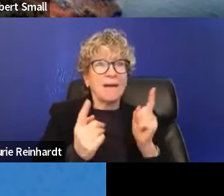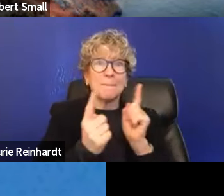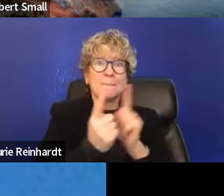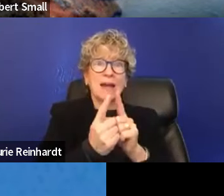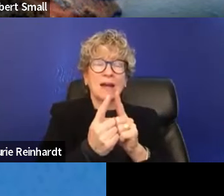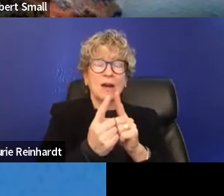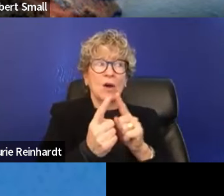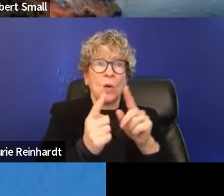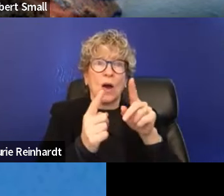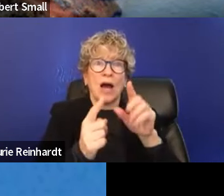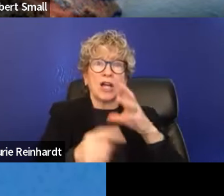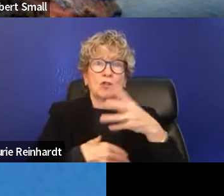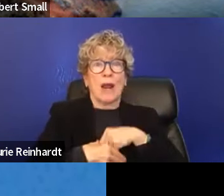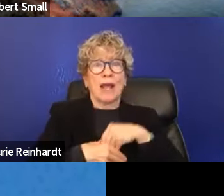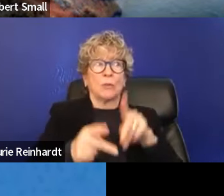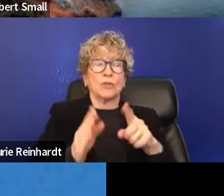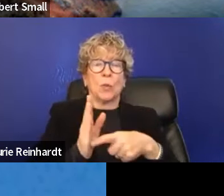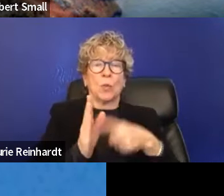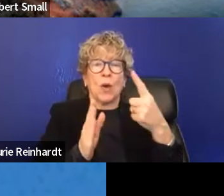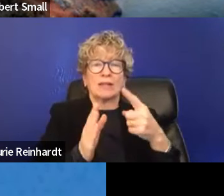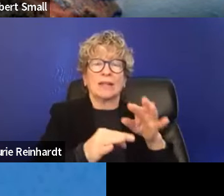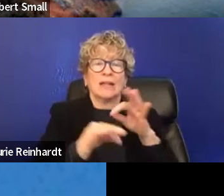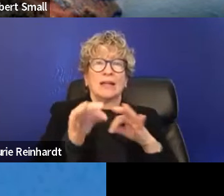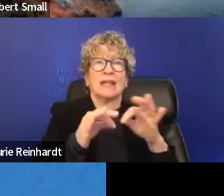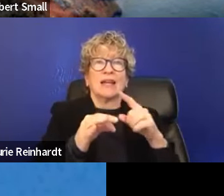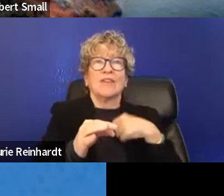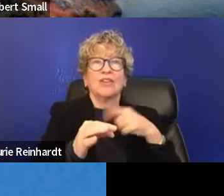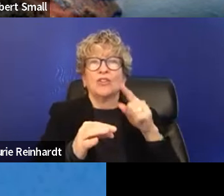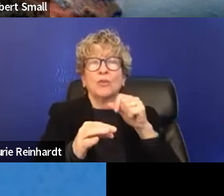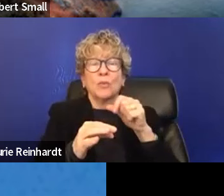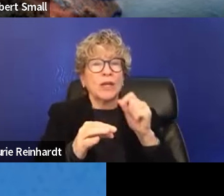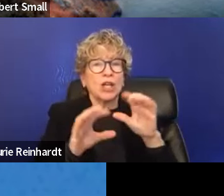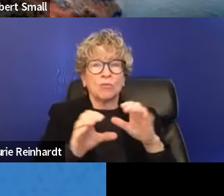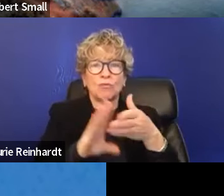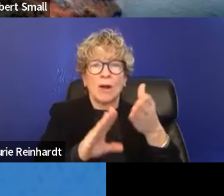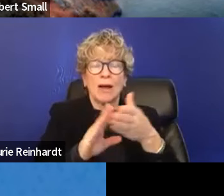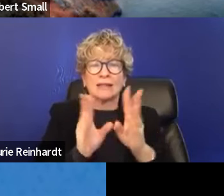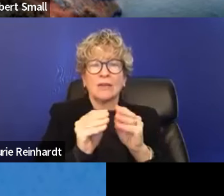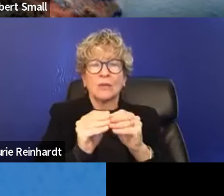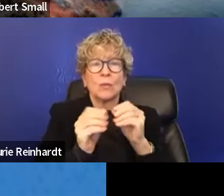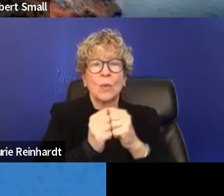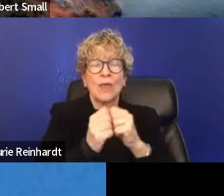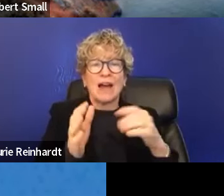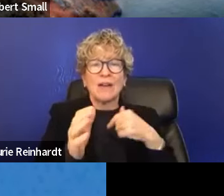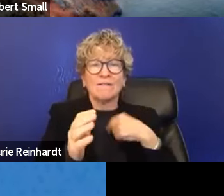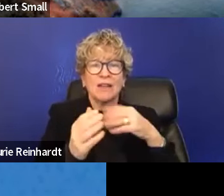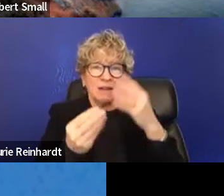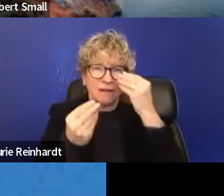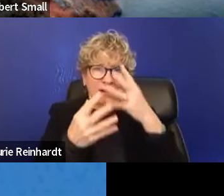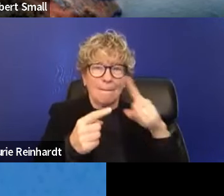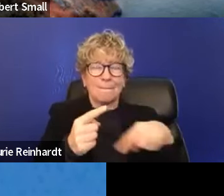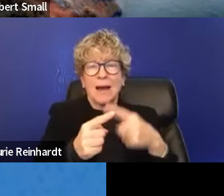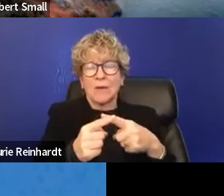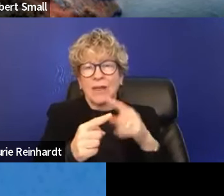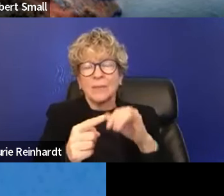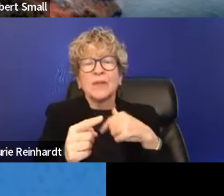than we'll be able to do a session where you don't have to educate me on trans issues. As I do a search for ADHD, trauma, transgender, and